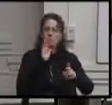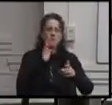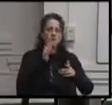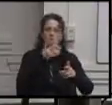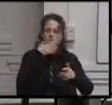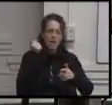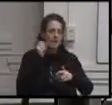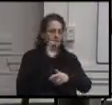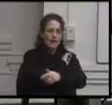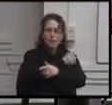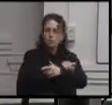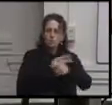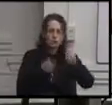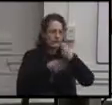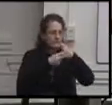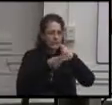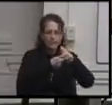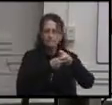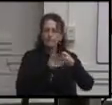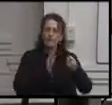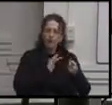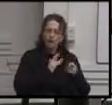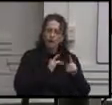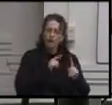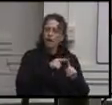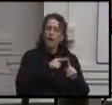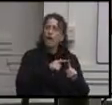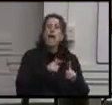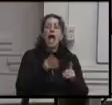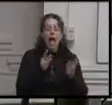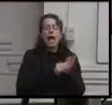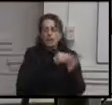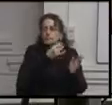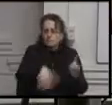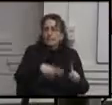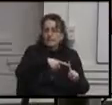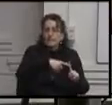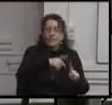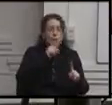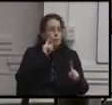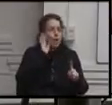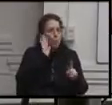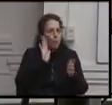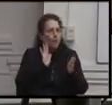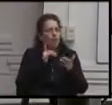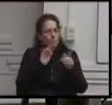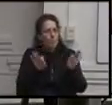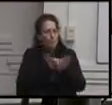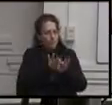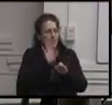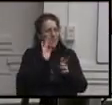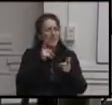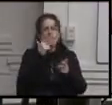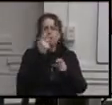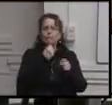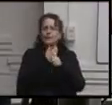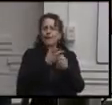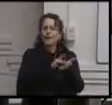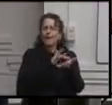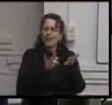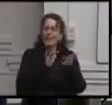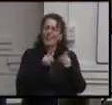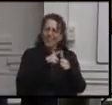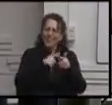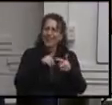for this calculation to be done, showed that the payback is 3 years. So where you've got a bond